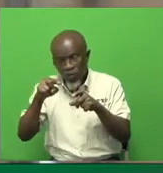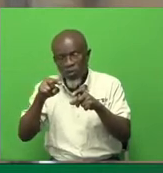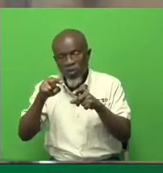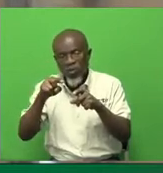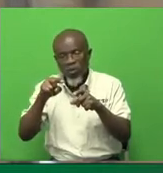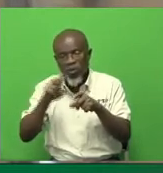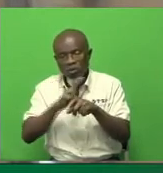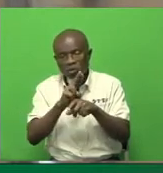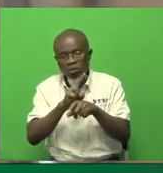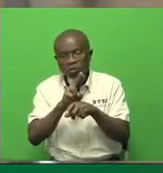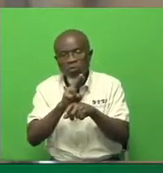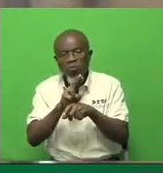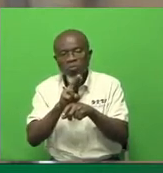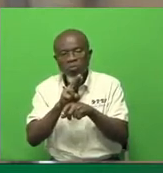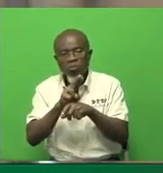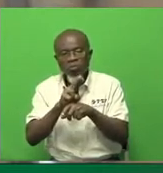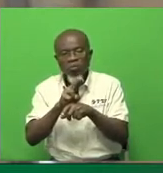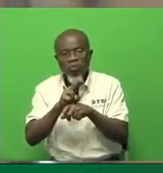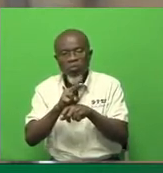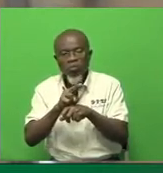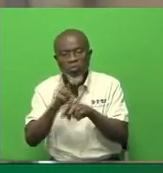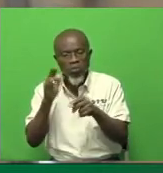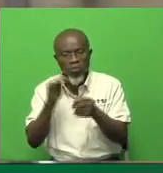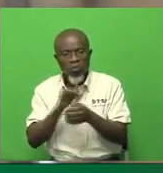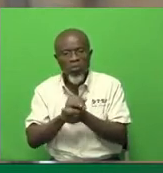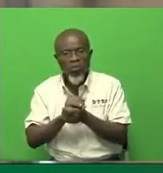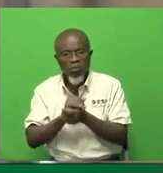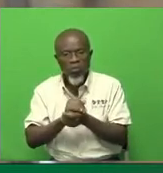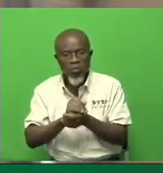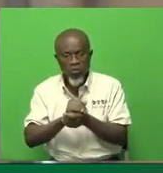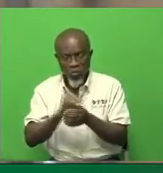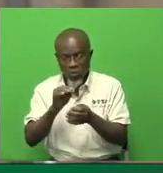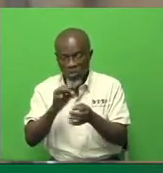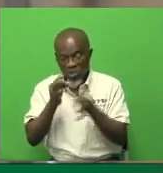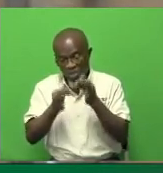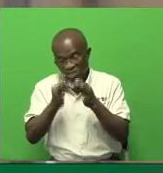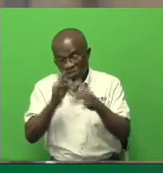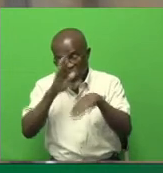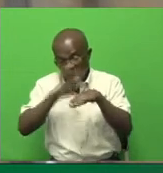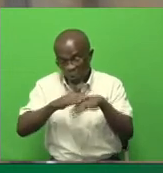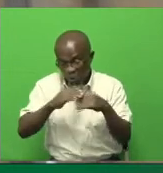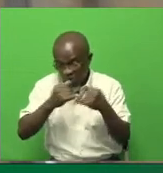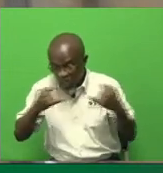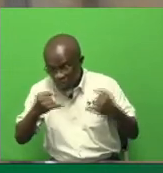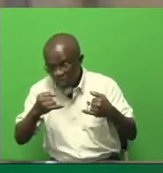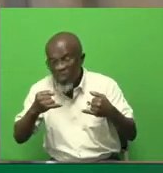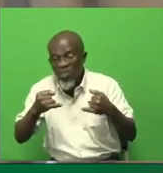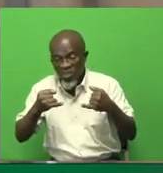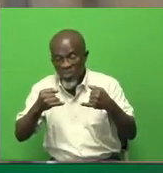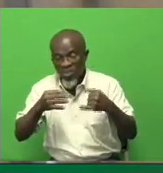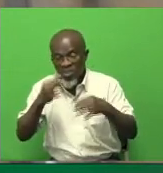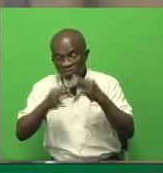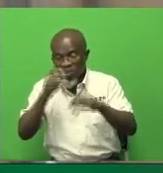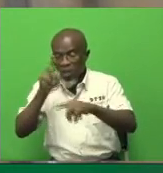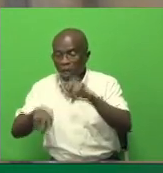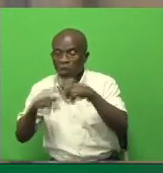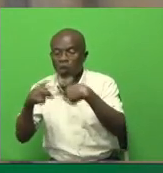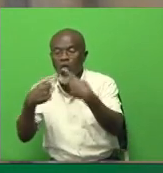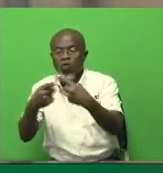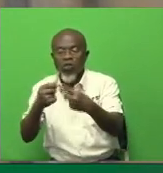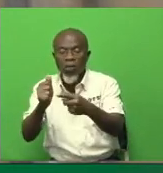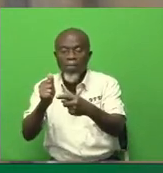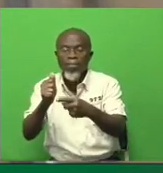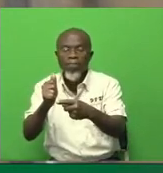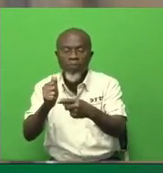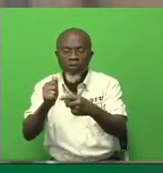the curriculum to students when physical School operation is not possible there's anything covet taught us is that we